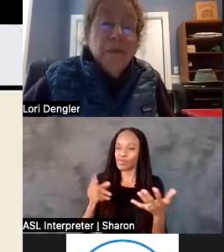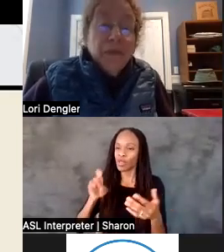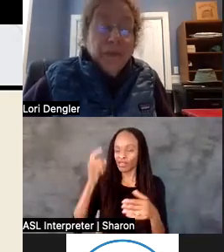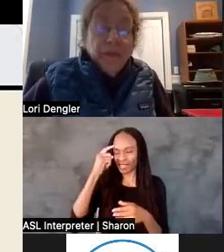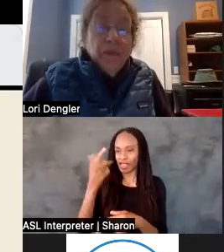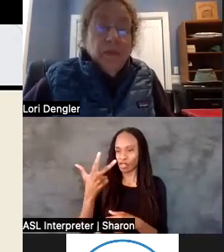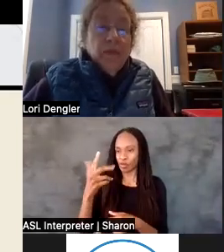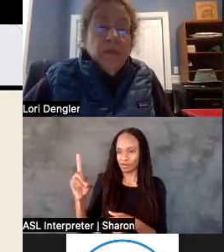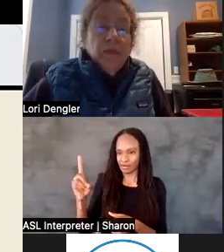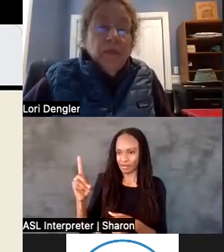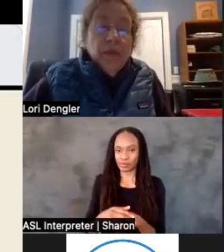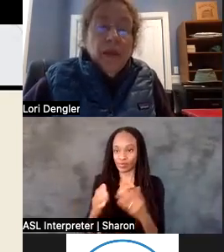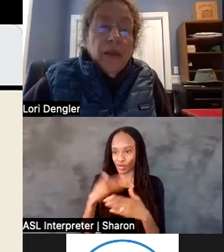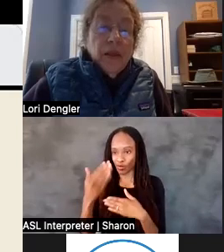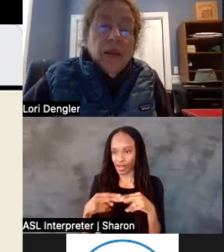slide.